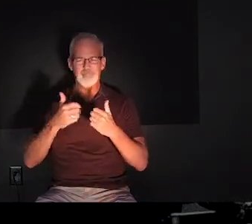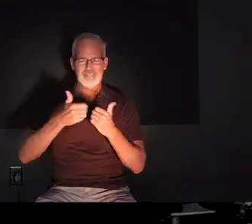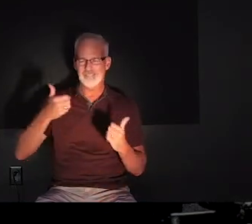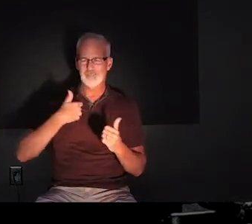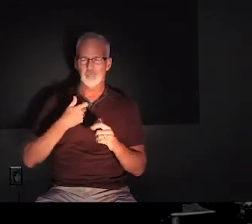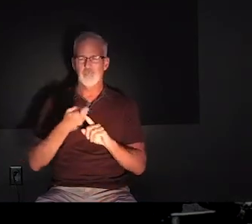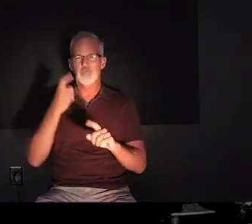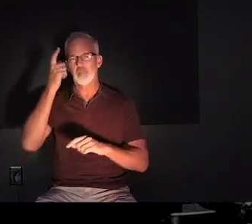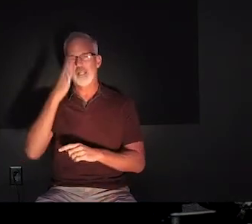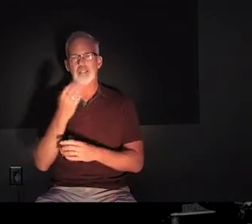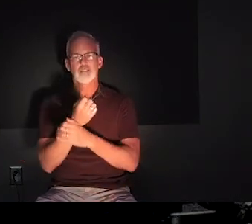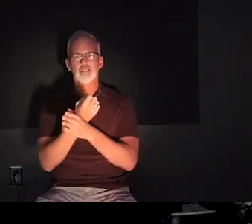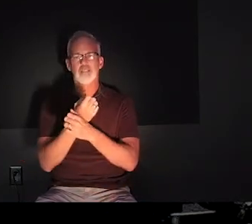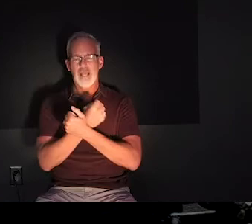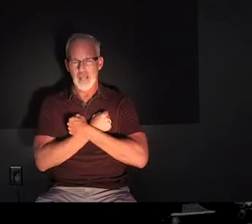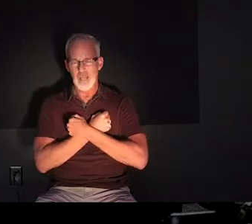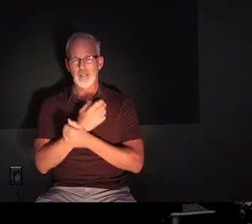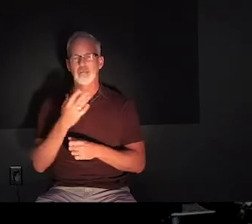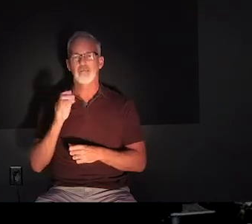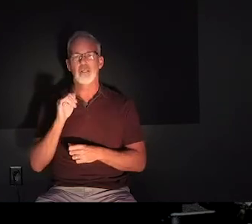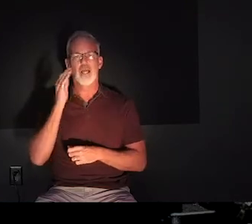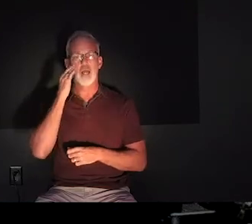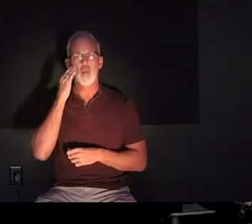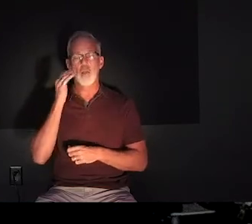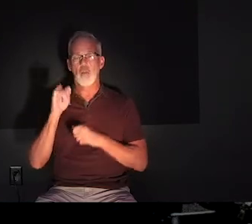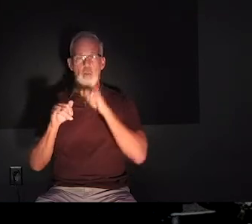from the love of God. I'm identifying that